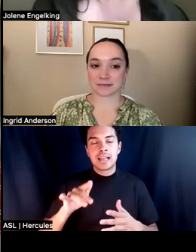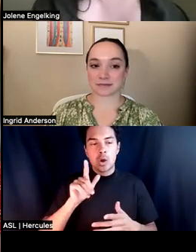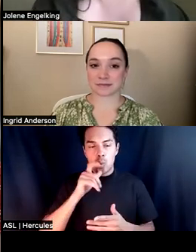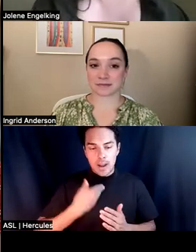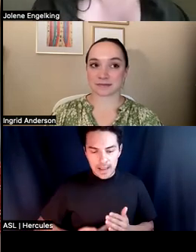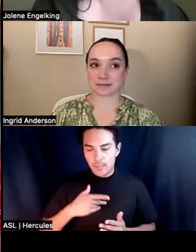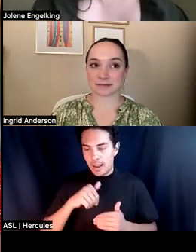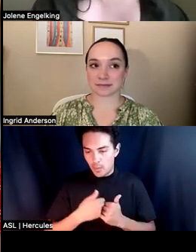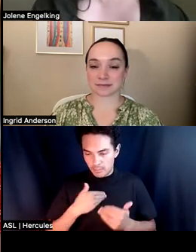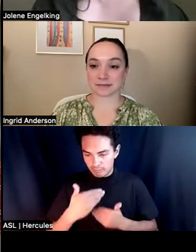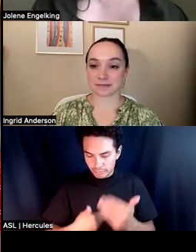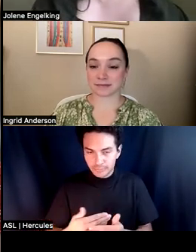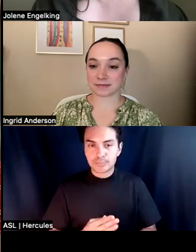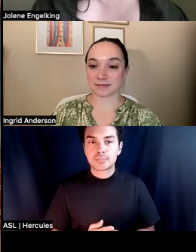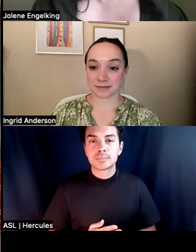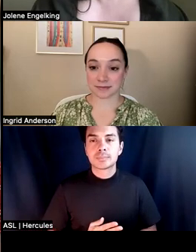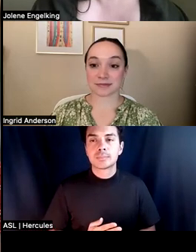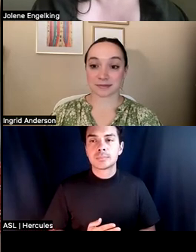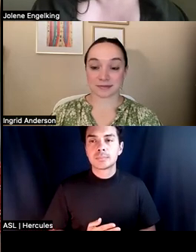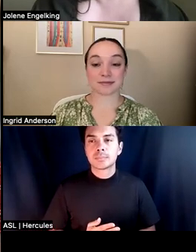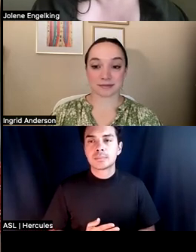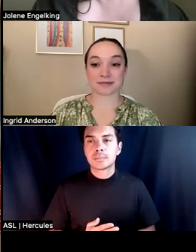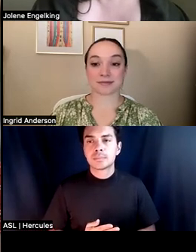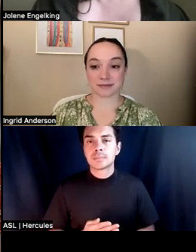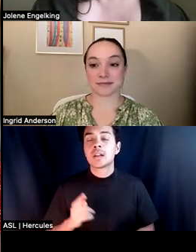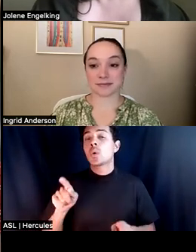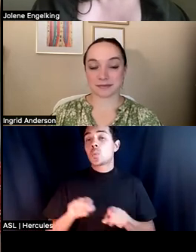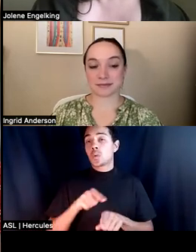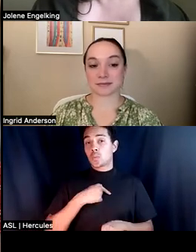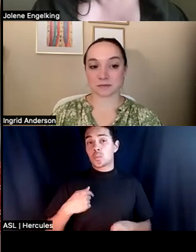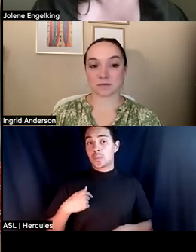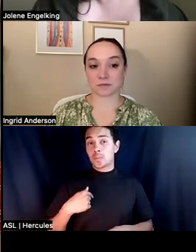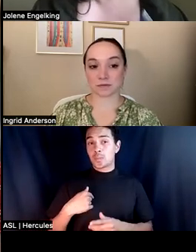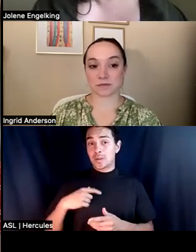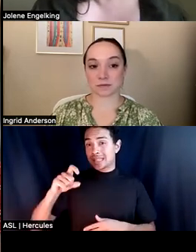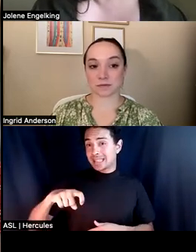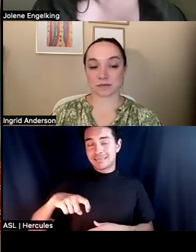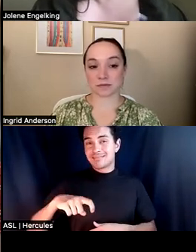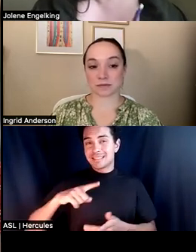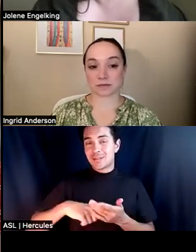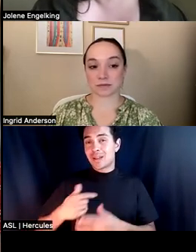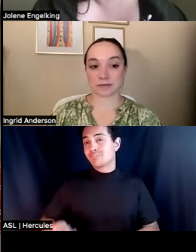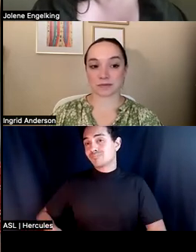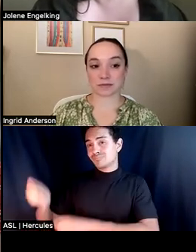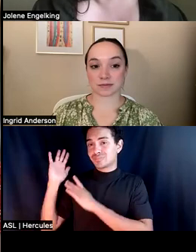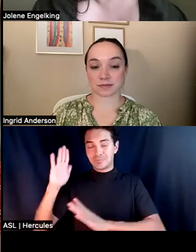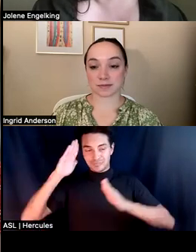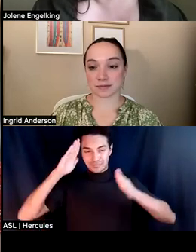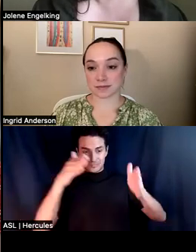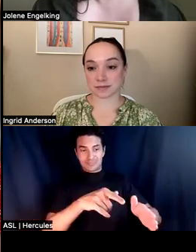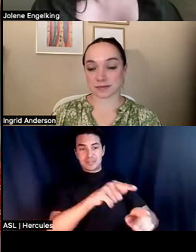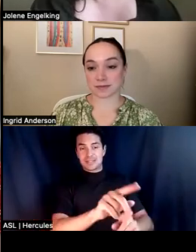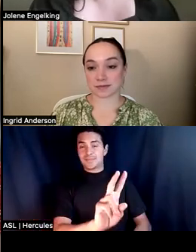And also, what we need doesn't always matter. What do survivors need? And so here are just some of those things, that connection and a new way of